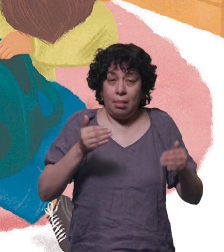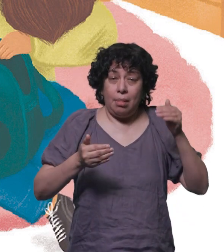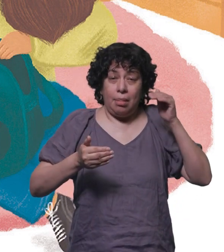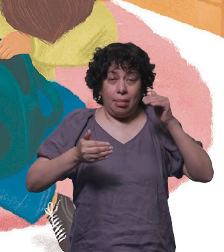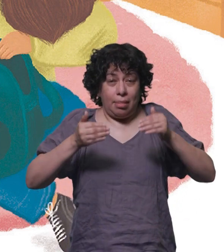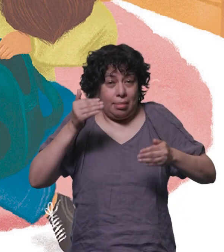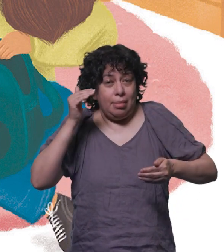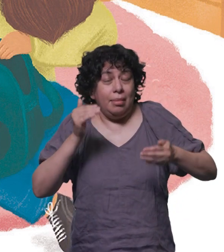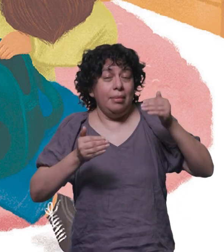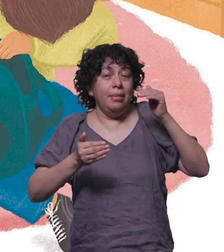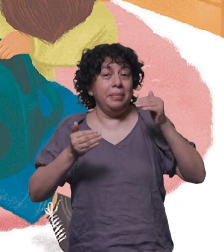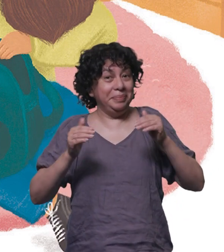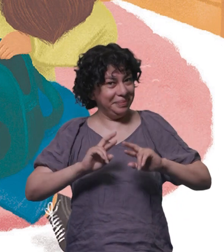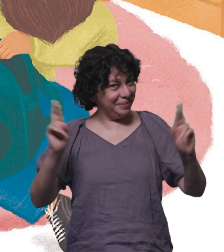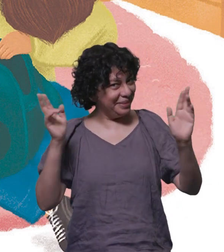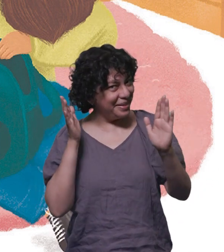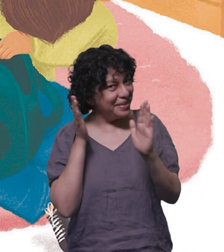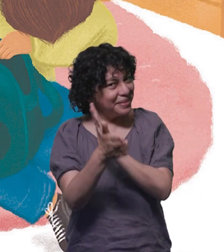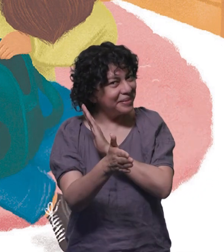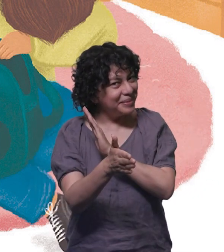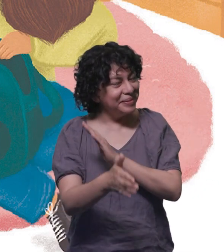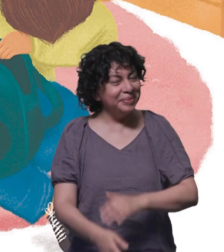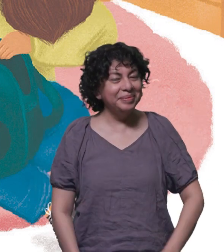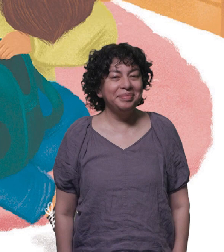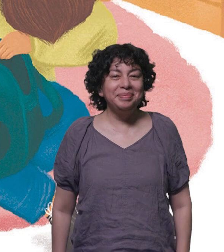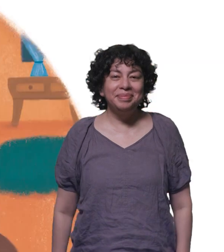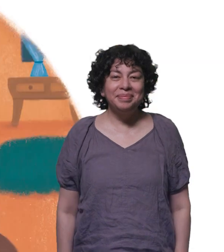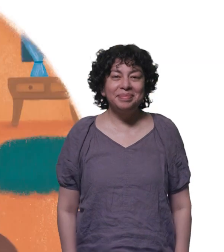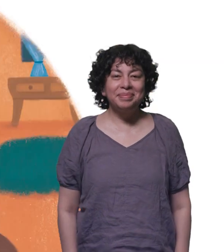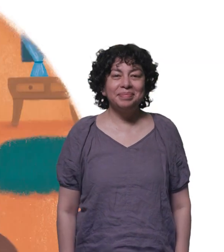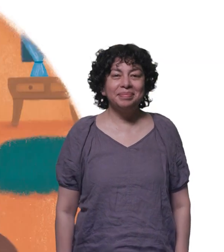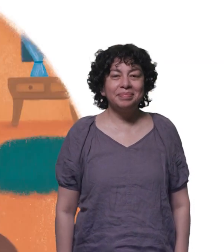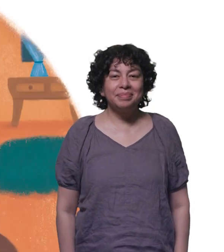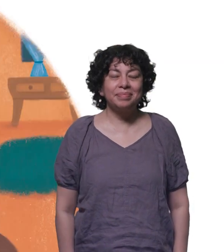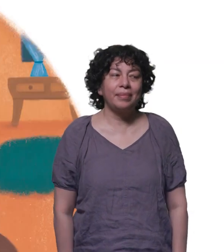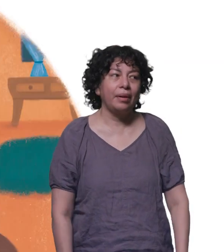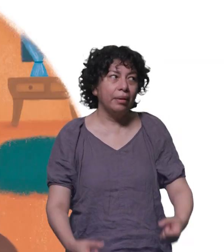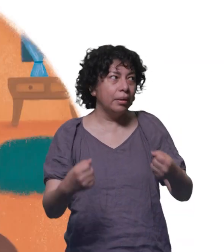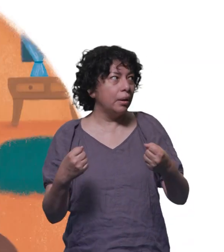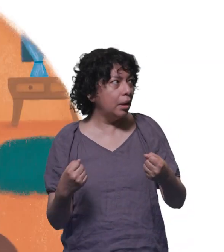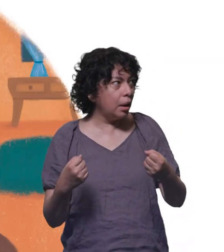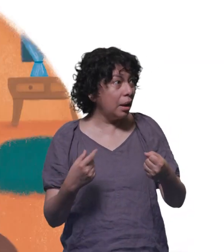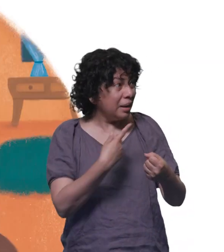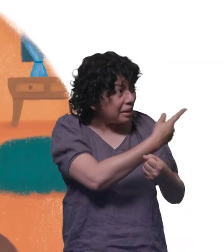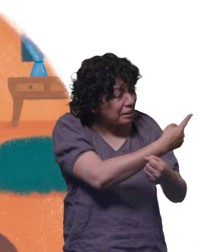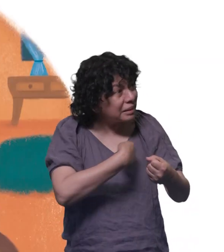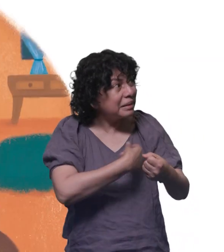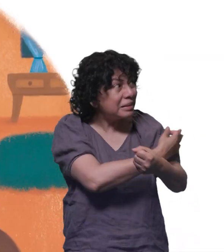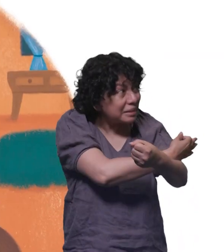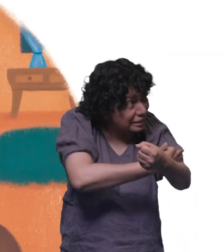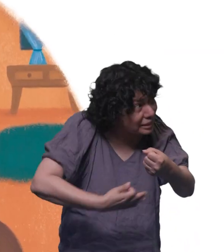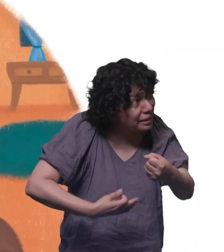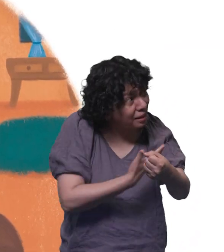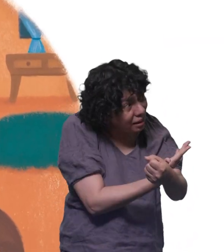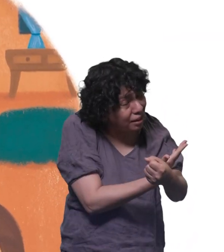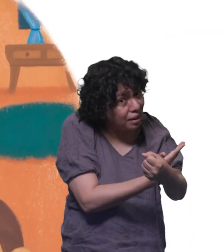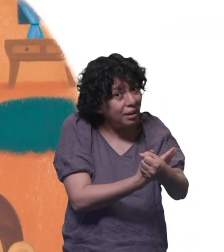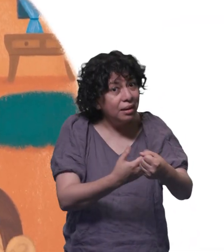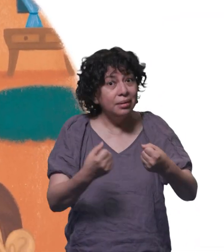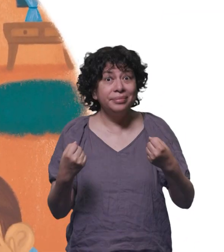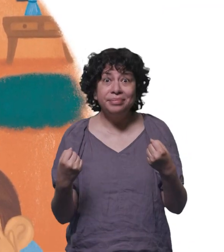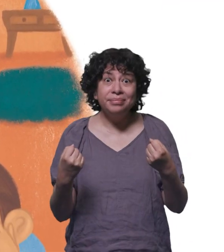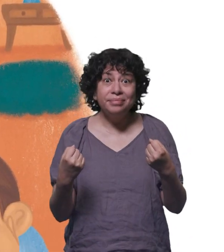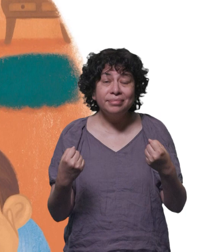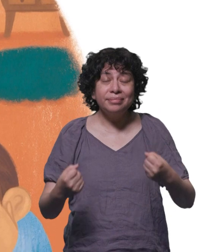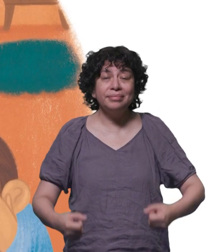half asleep, but we're ready to go. Se nos va a hacer tarde, Mommy shouts